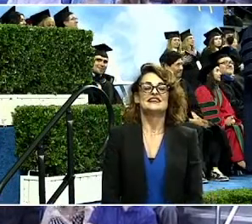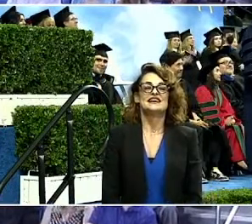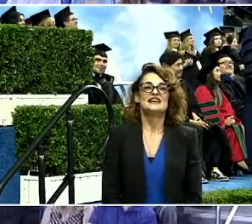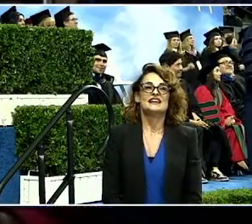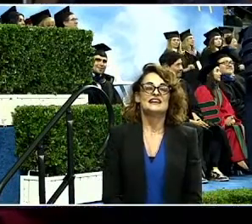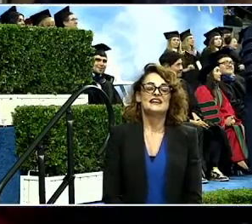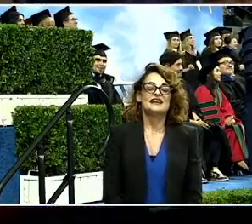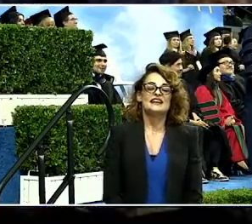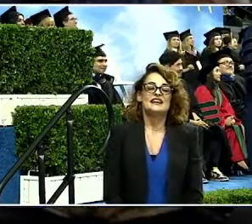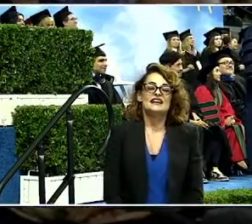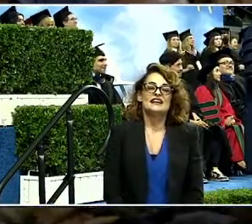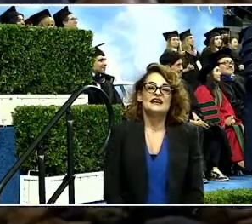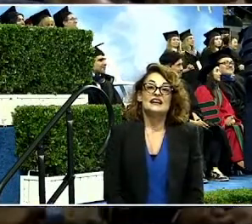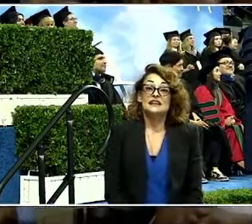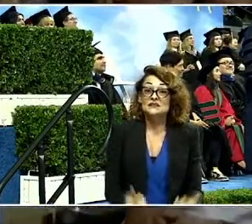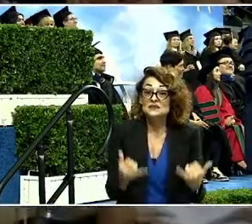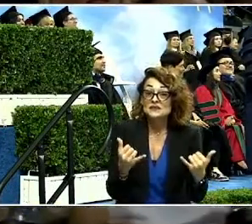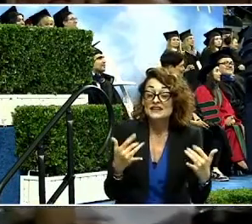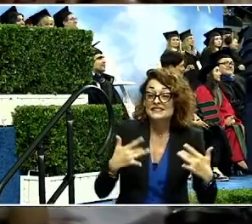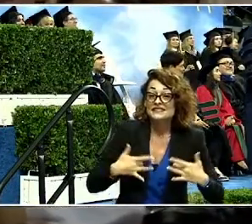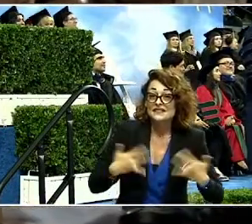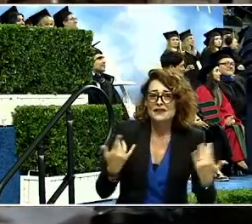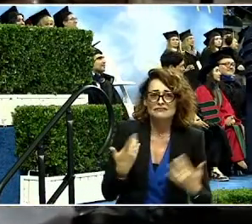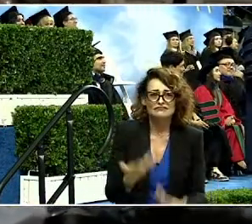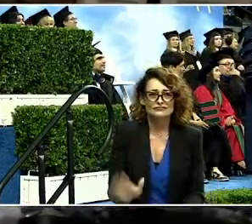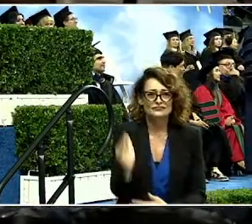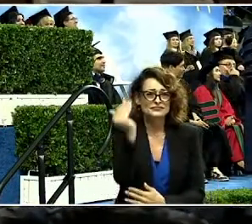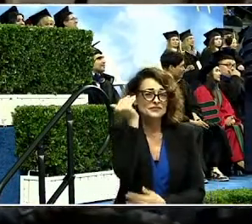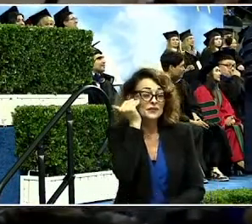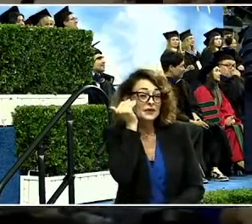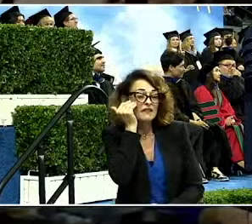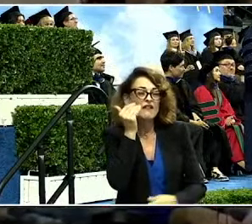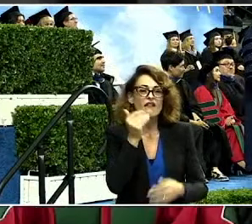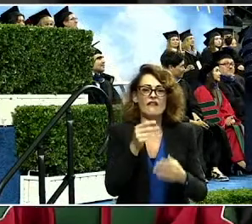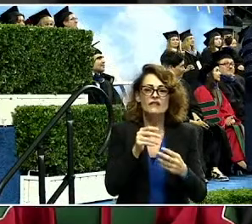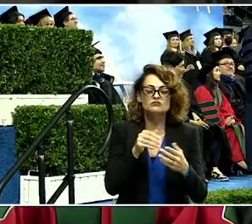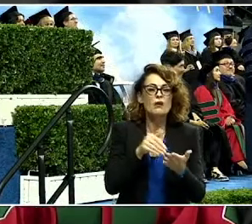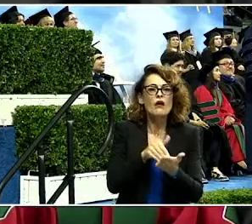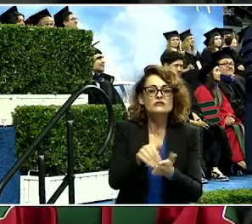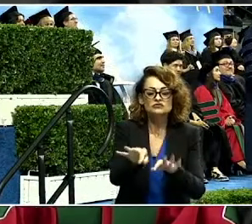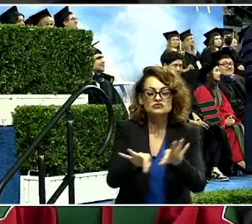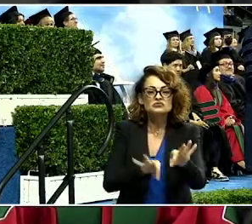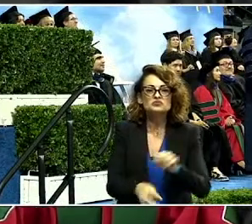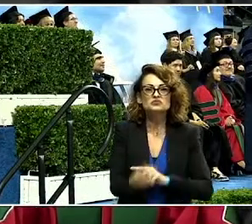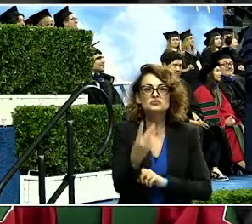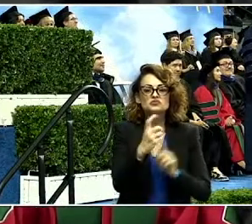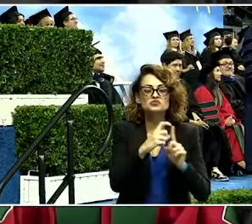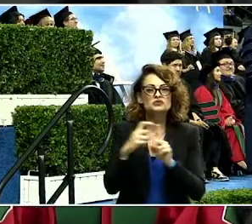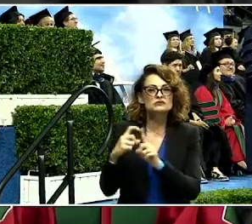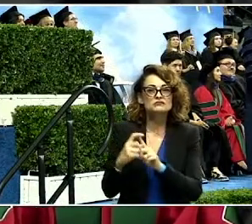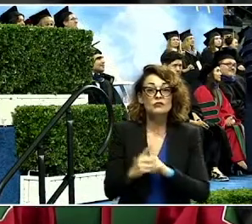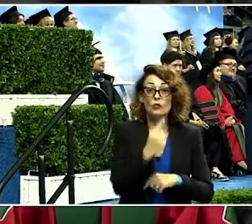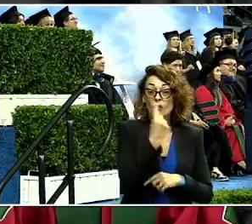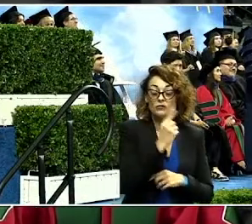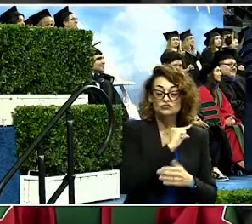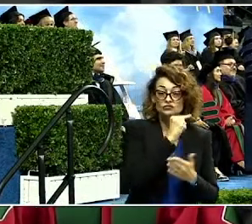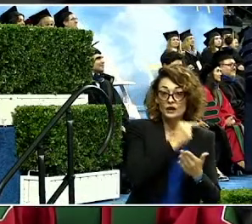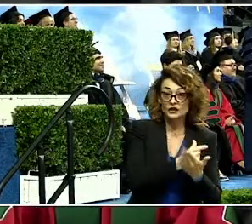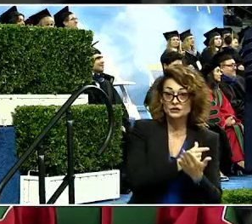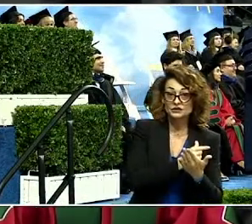So today's event, and I think you're all aware of this, is often described with two different words. One,